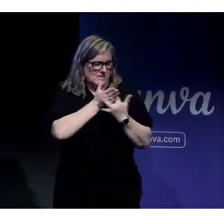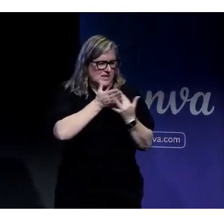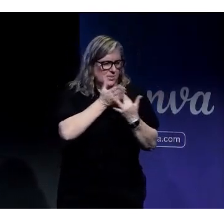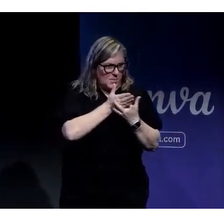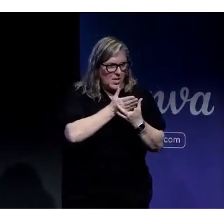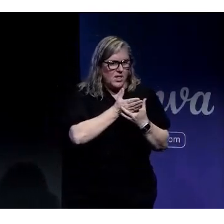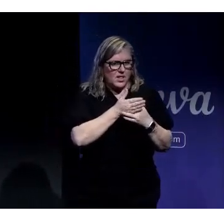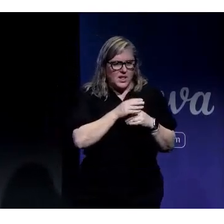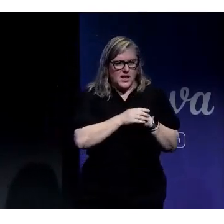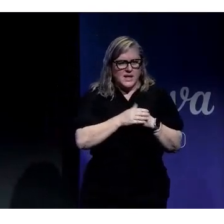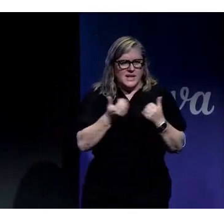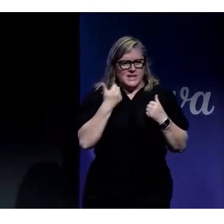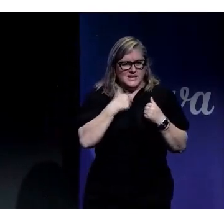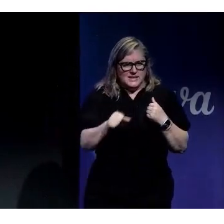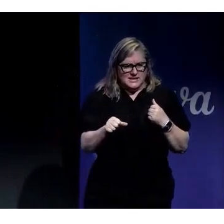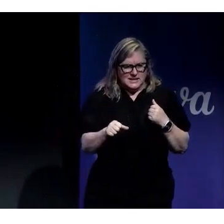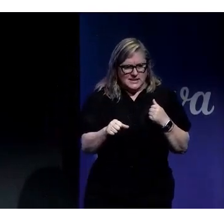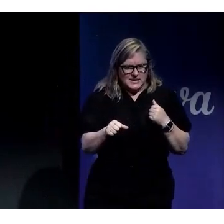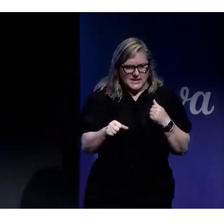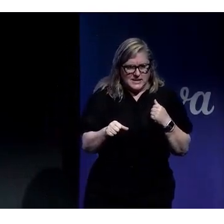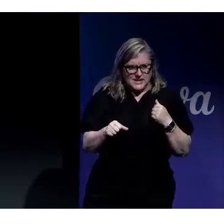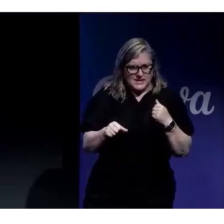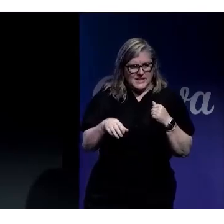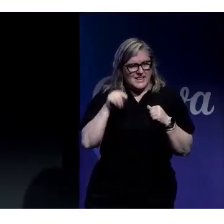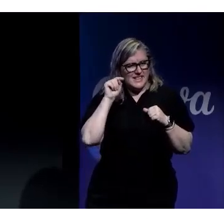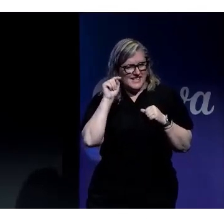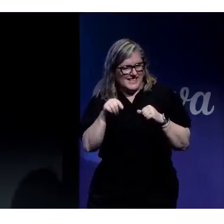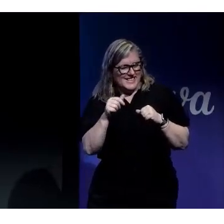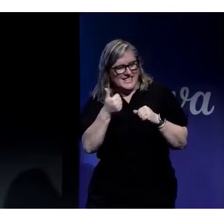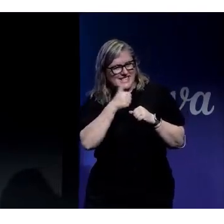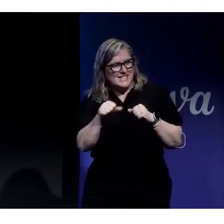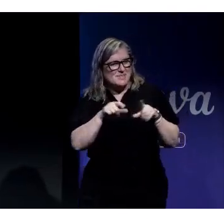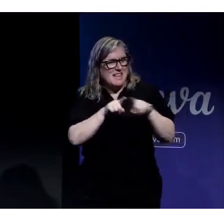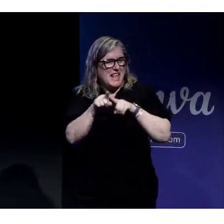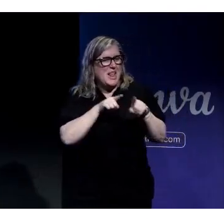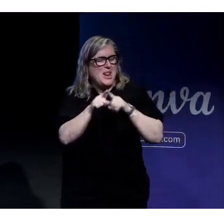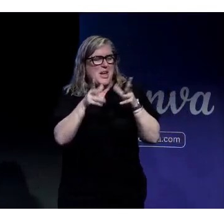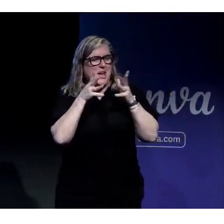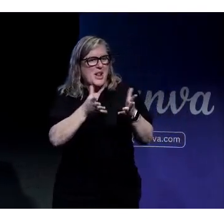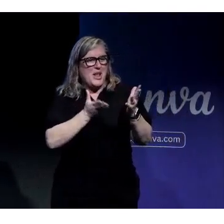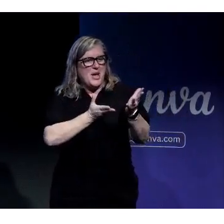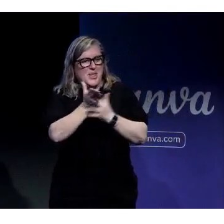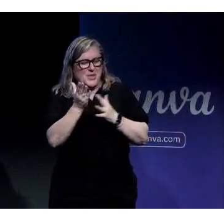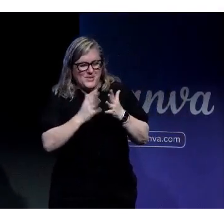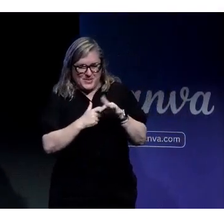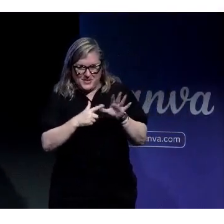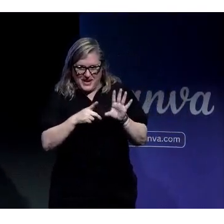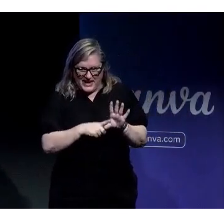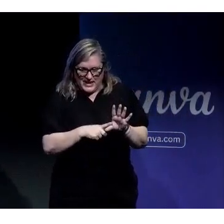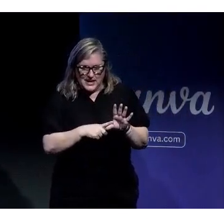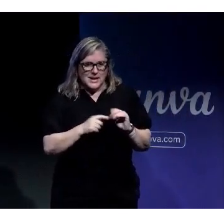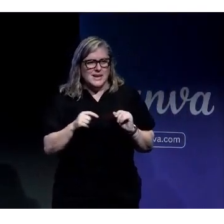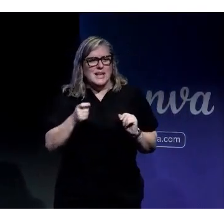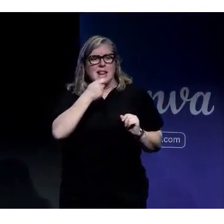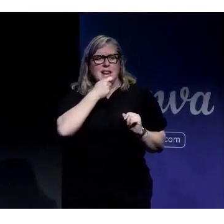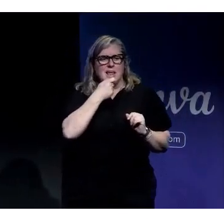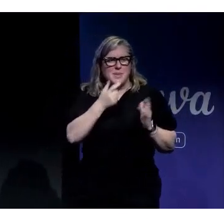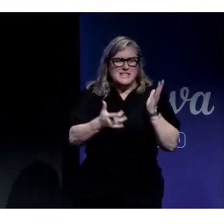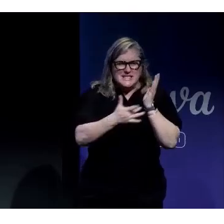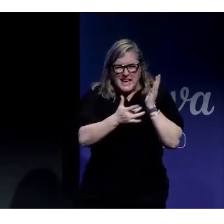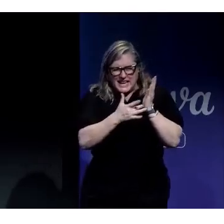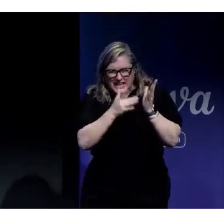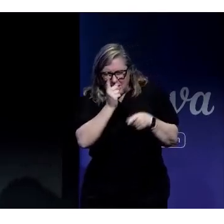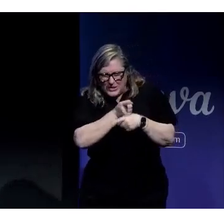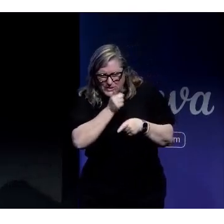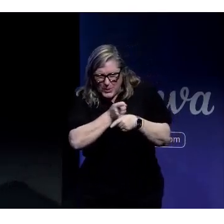accessible. We still have a long ways to go, but we have been learning a lot along the way. This is a little bit of a technical talk, so there will